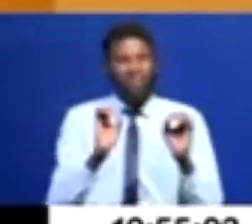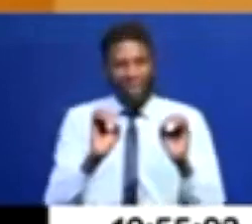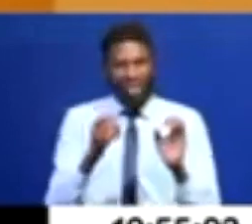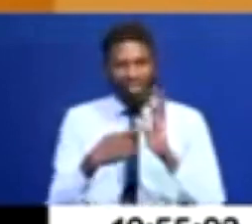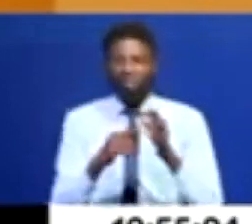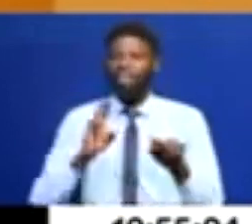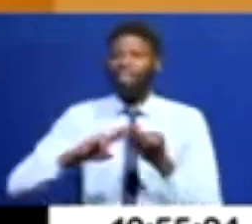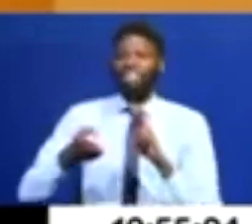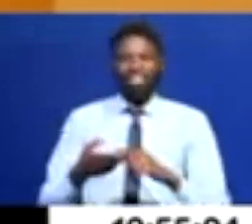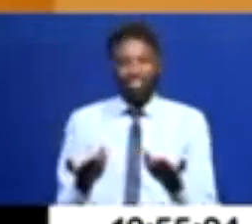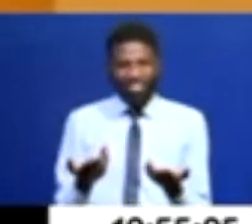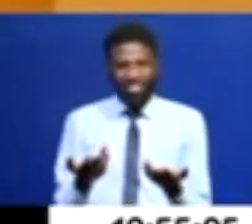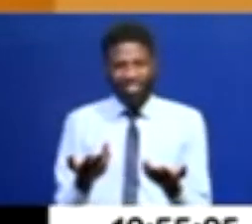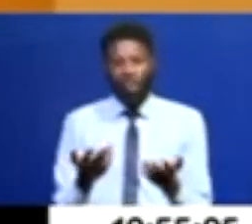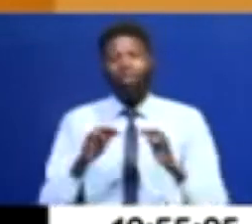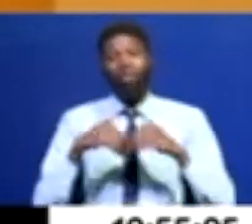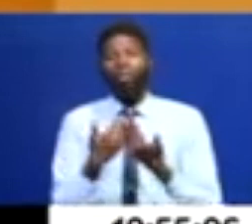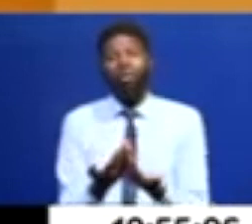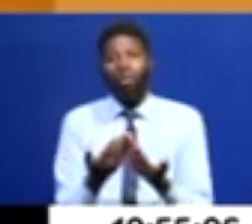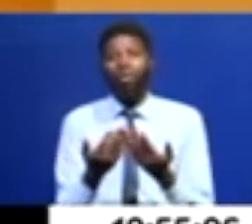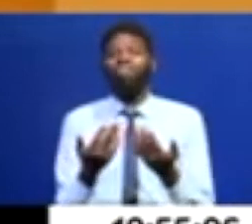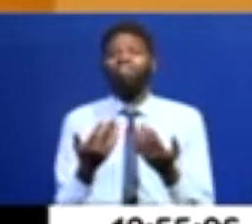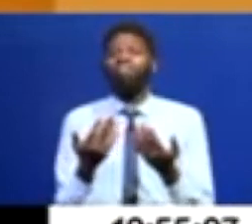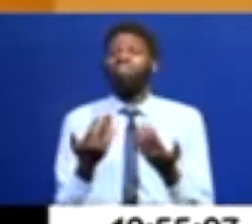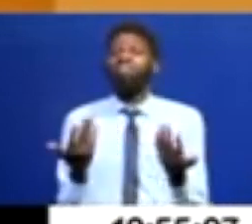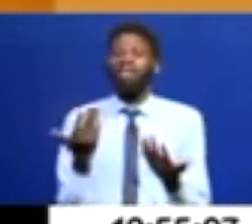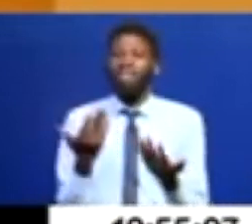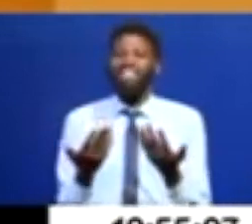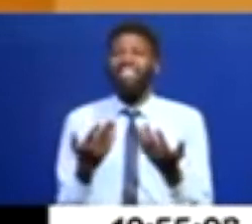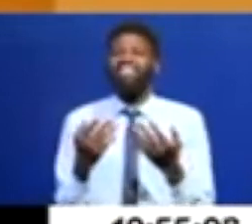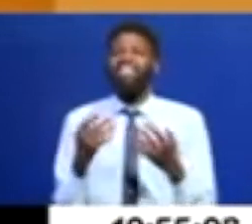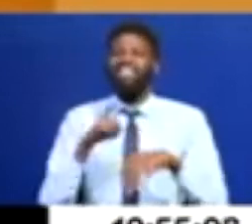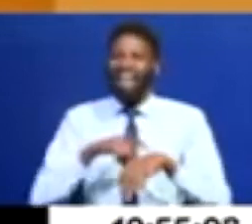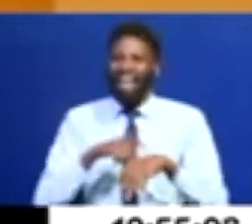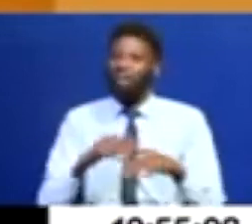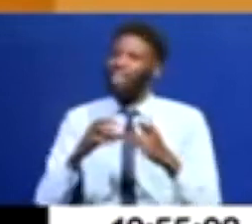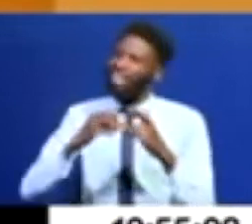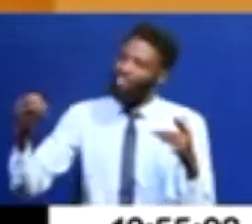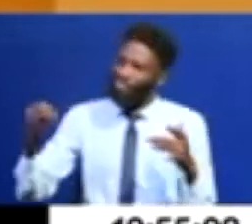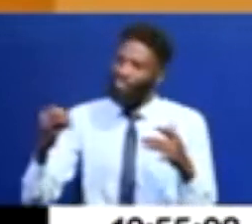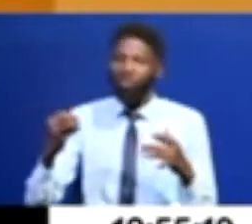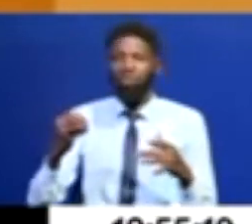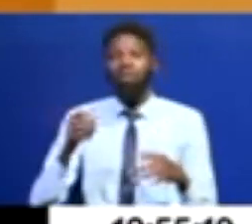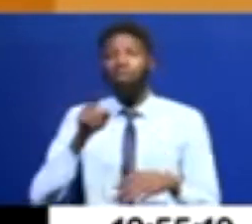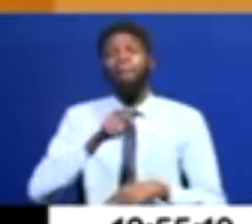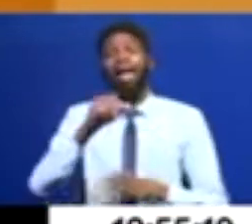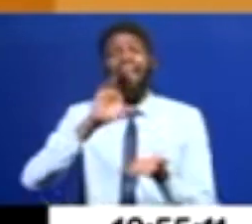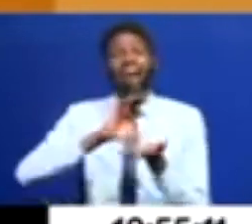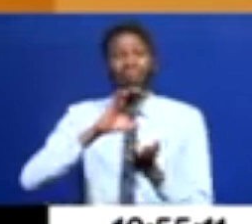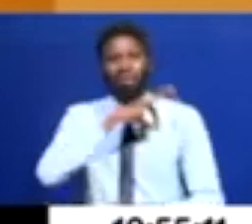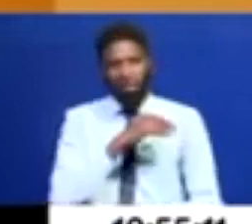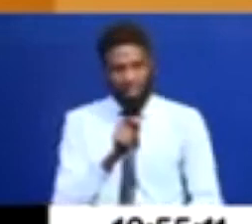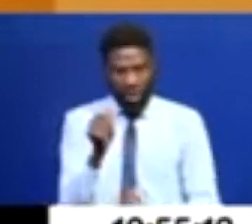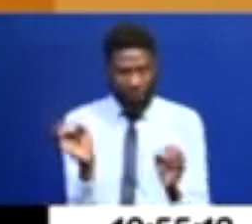between relatives or in a situation where it's a divorce or matrimonial matter, mm-hmm. then in that case you're not supposed to pay the capital gains. Mm-hmm.